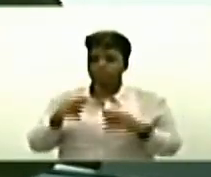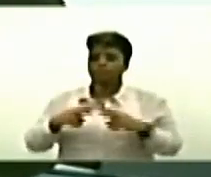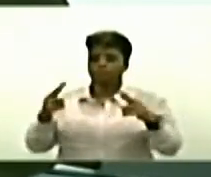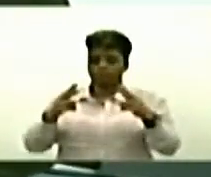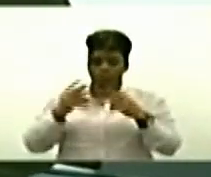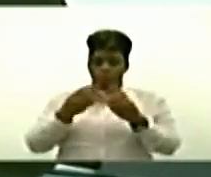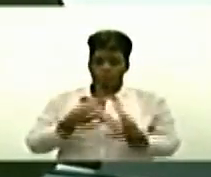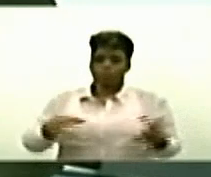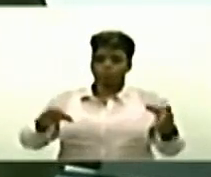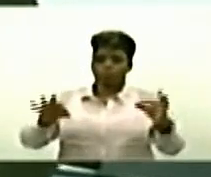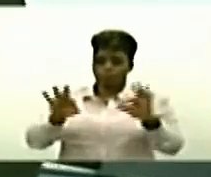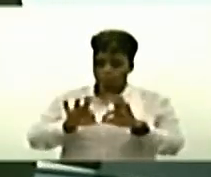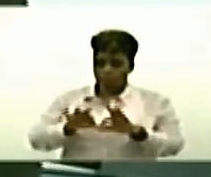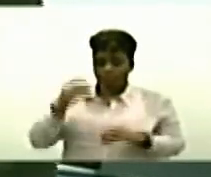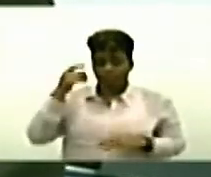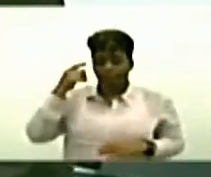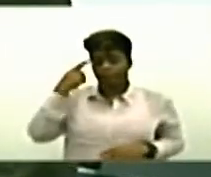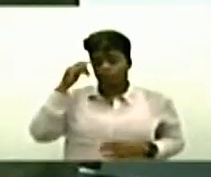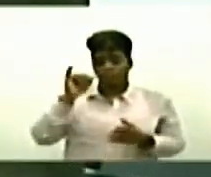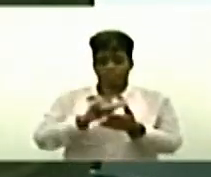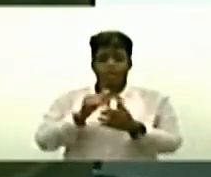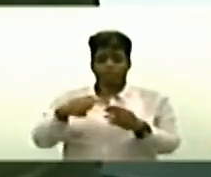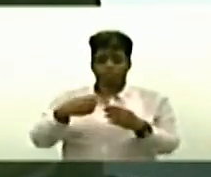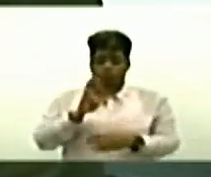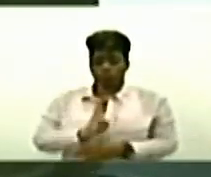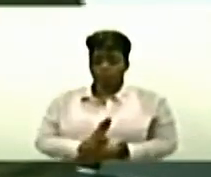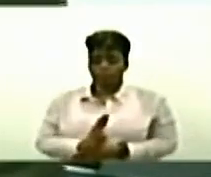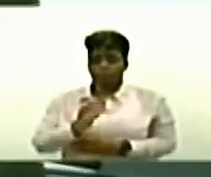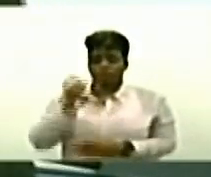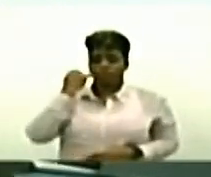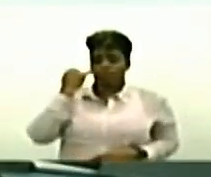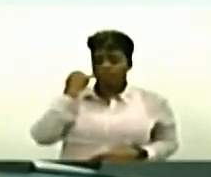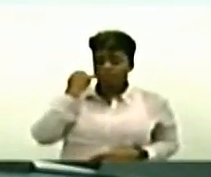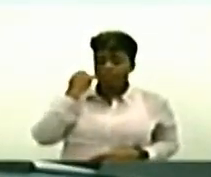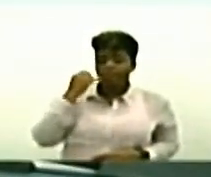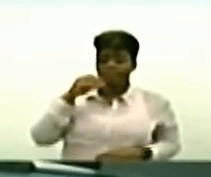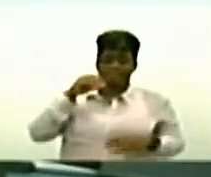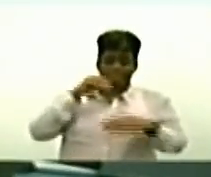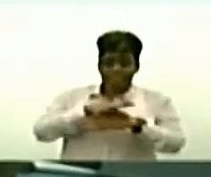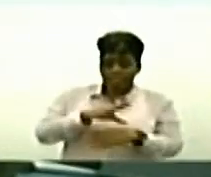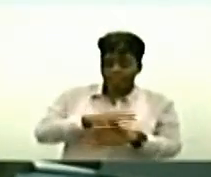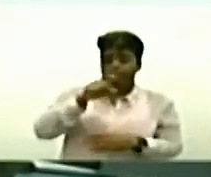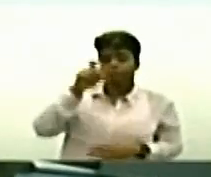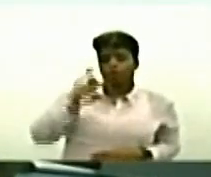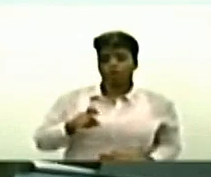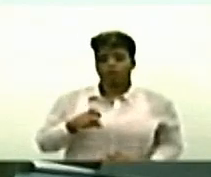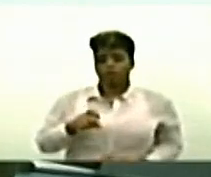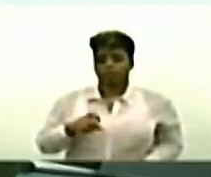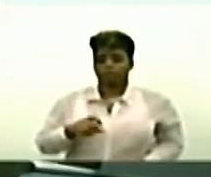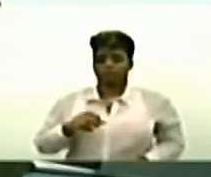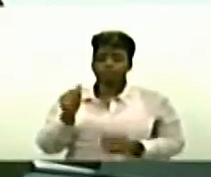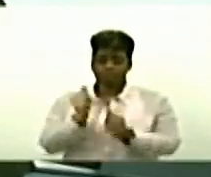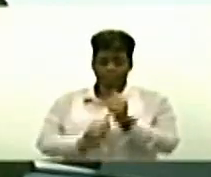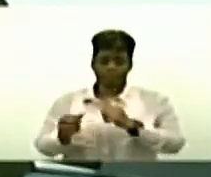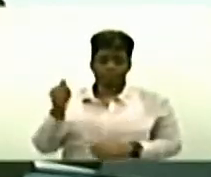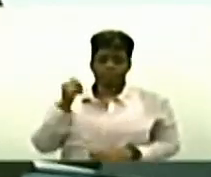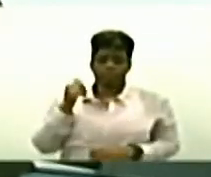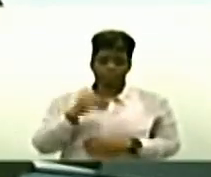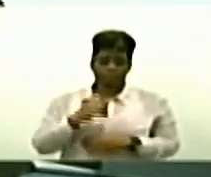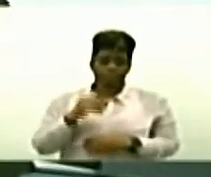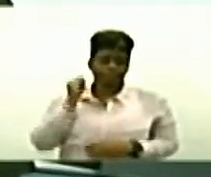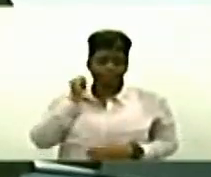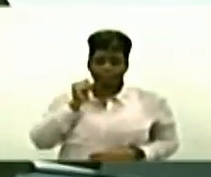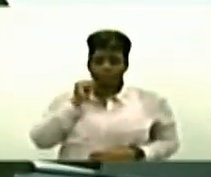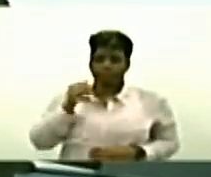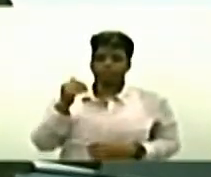important for the nature of the job, if it is to be performed effectively on a daily basis. So I really want to